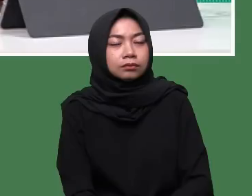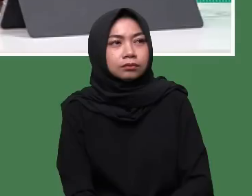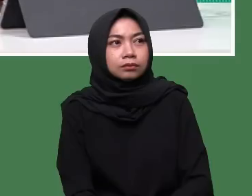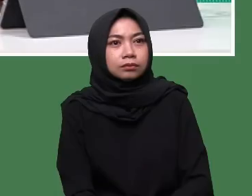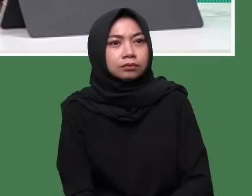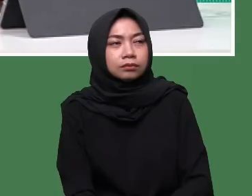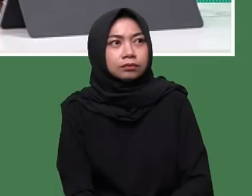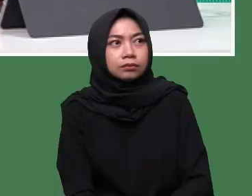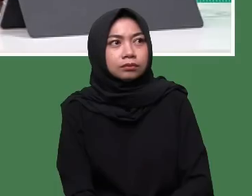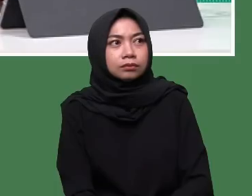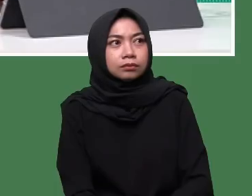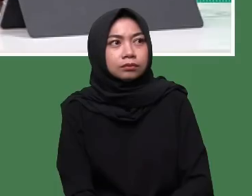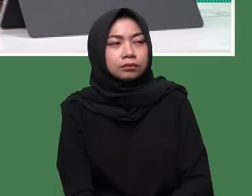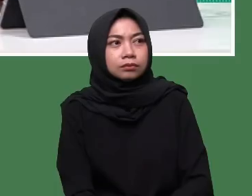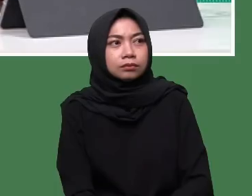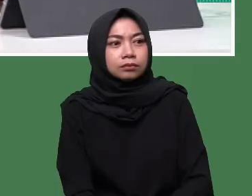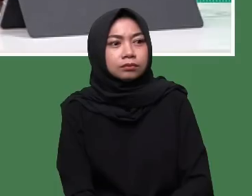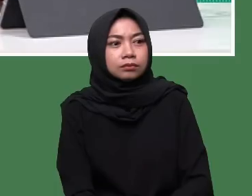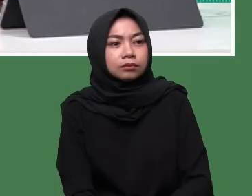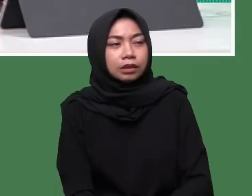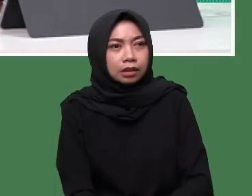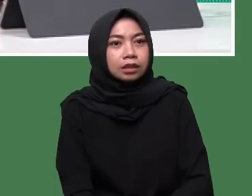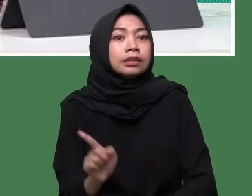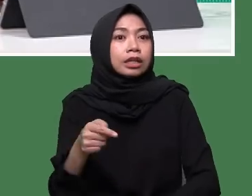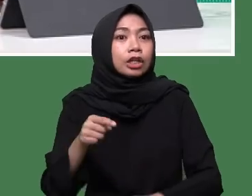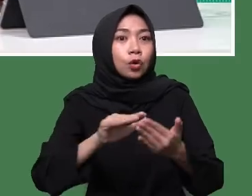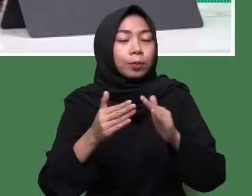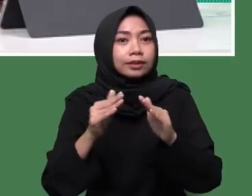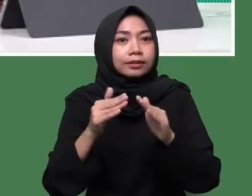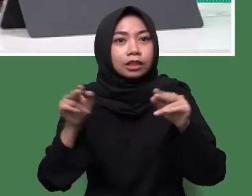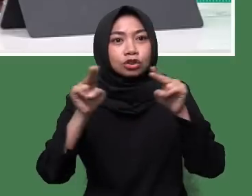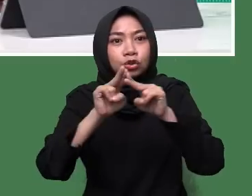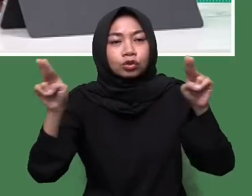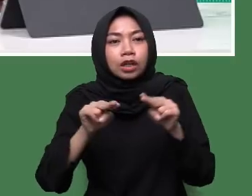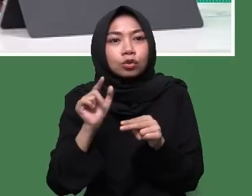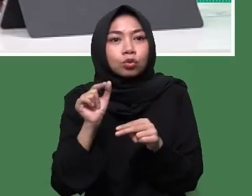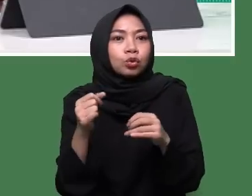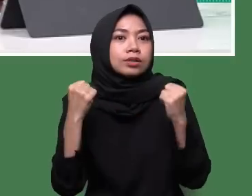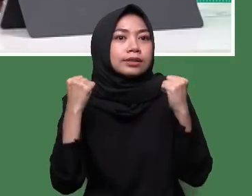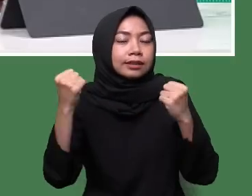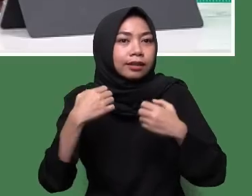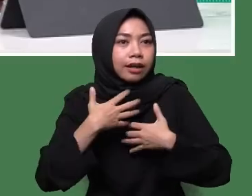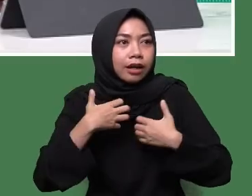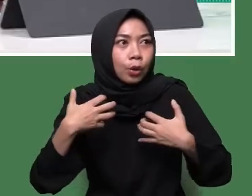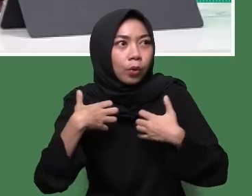Is there more that you would like from the international community in terms of help? I mean, obviously this, you know,